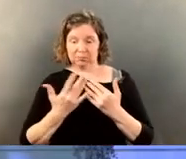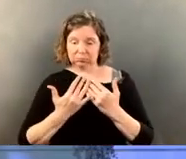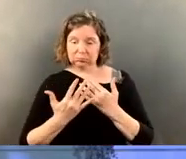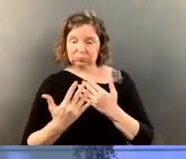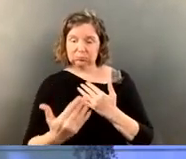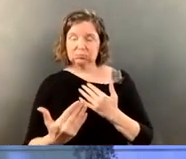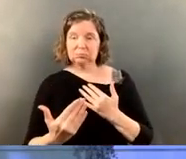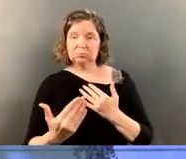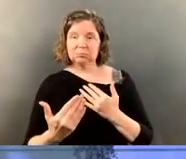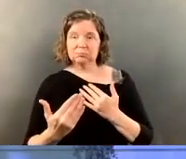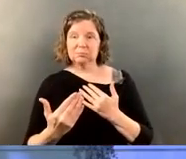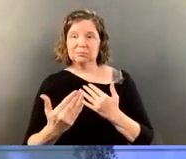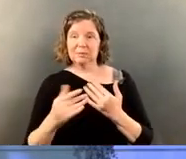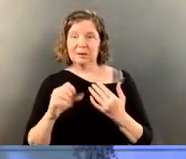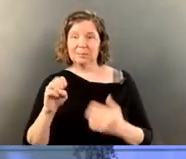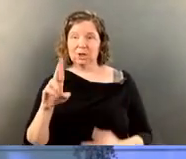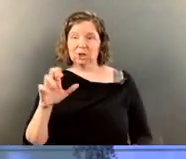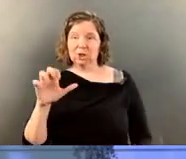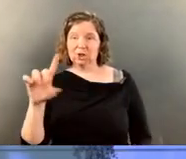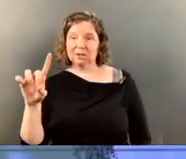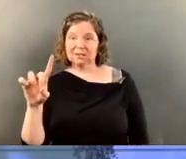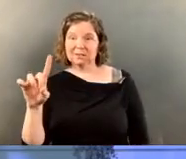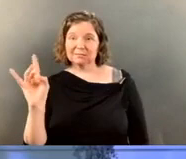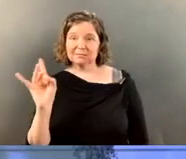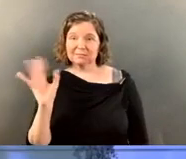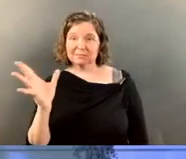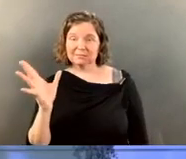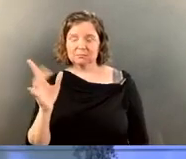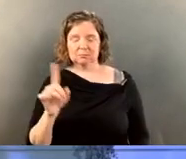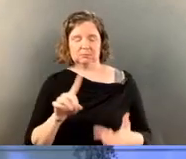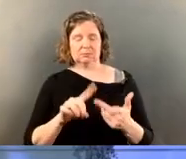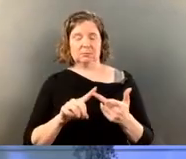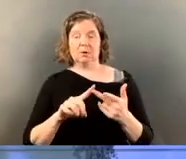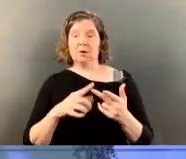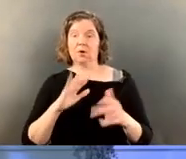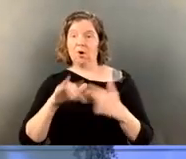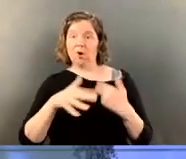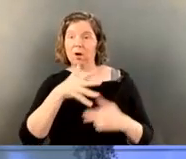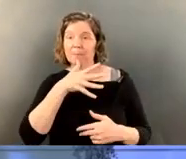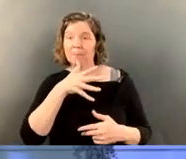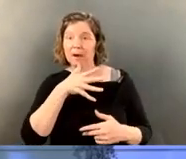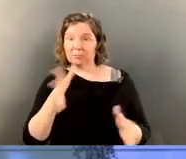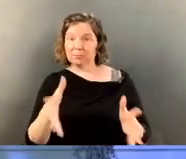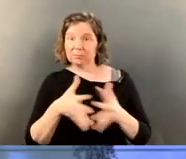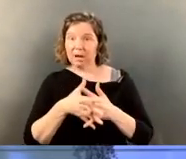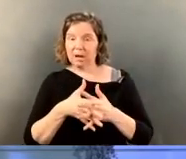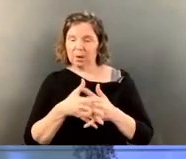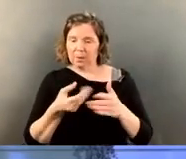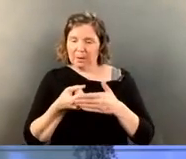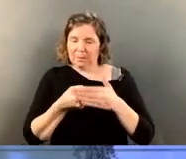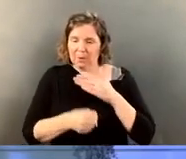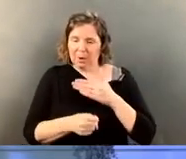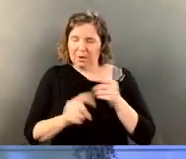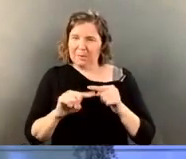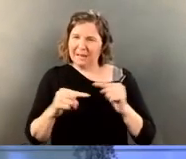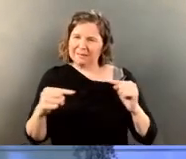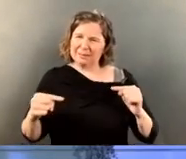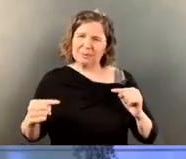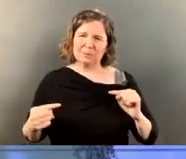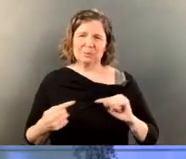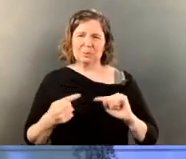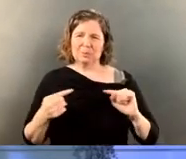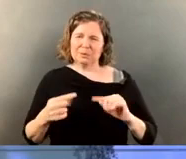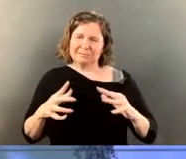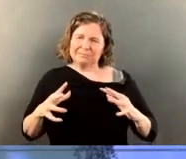point forward be cursed. He also said that all moms would give birth, but they would give birth